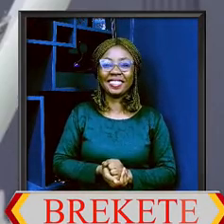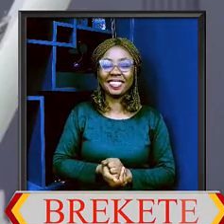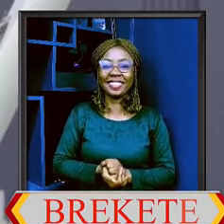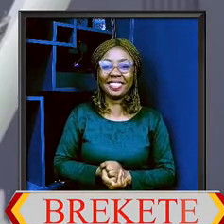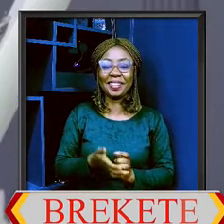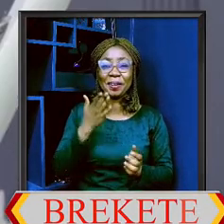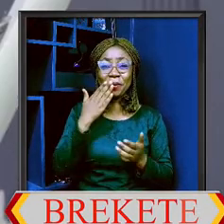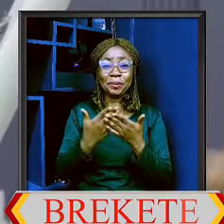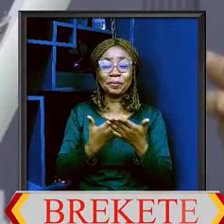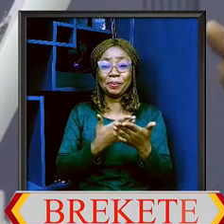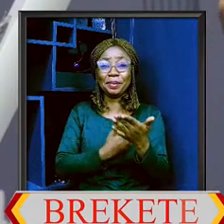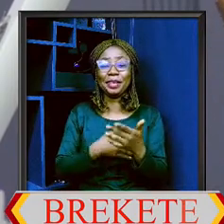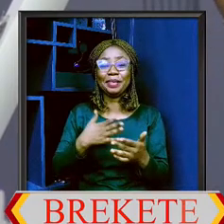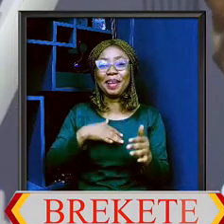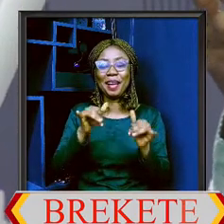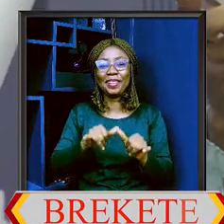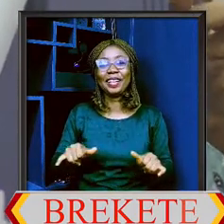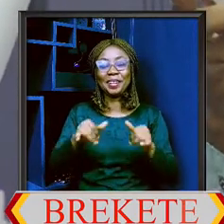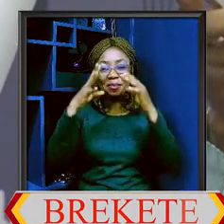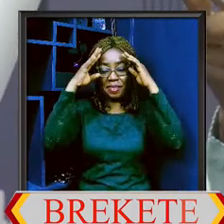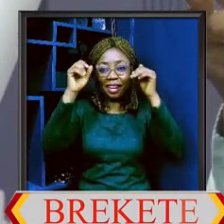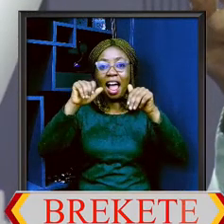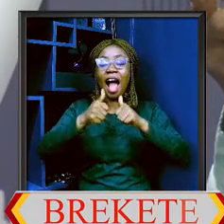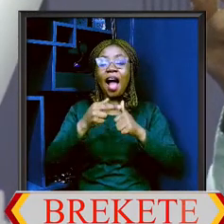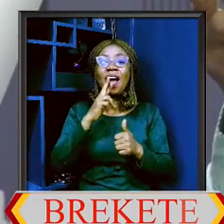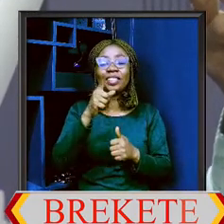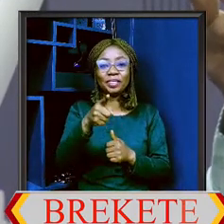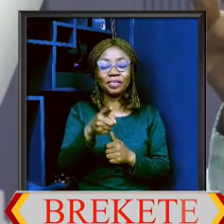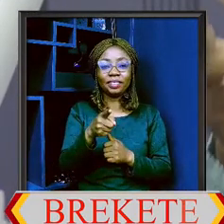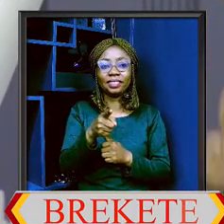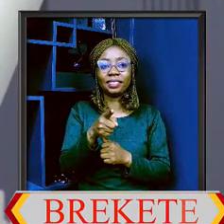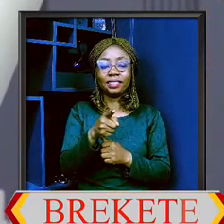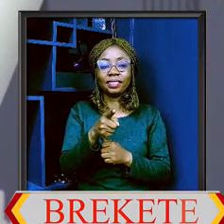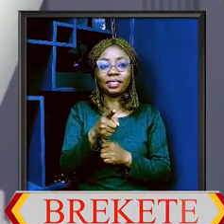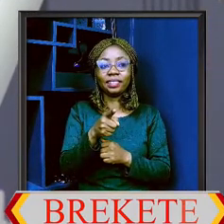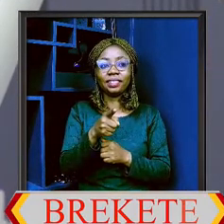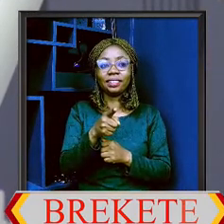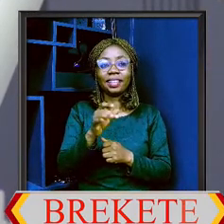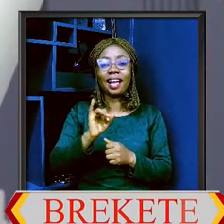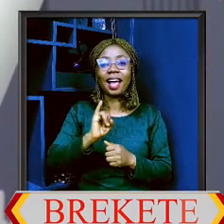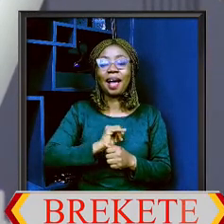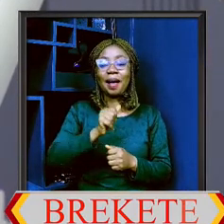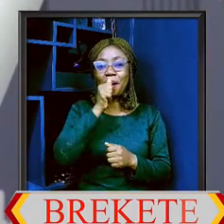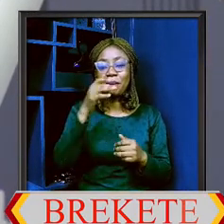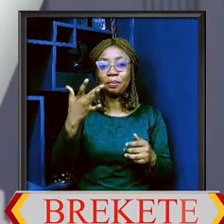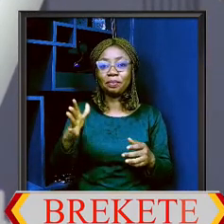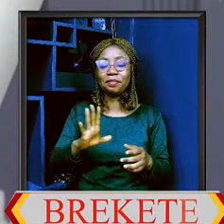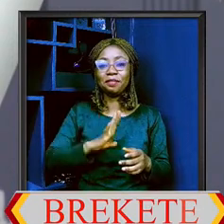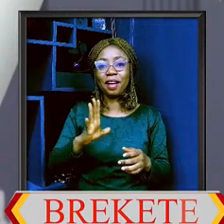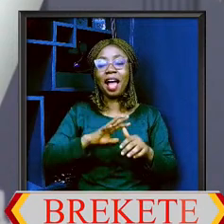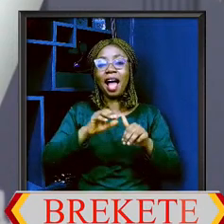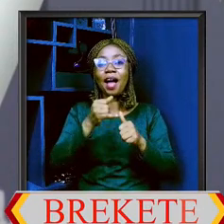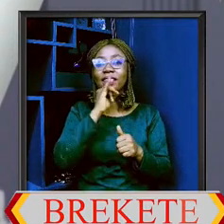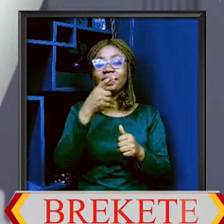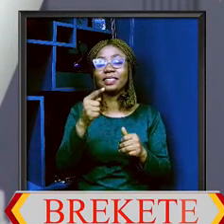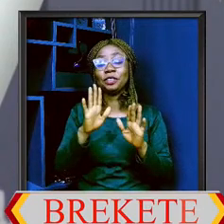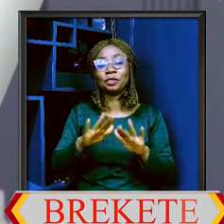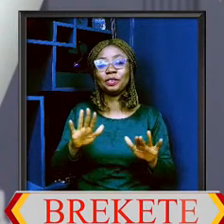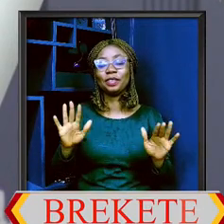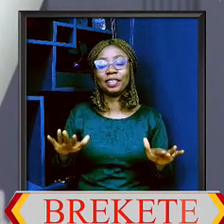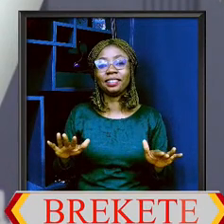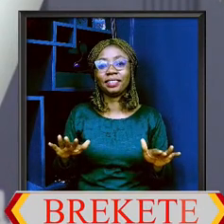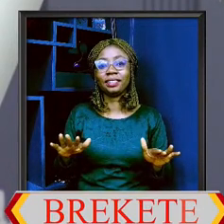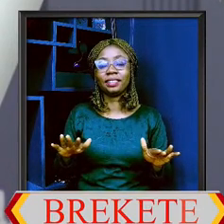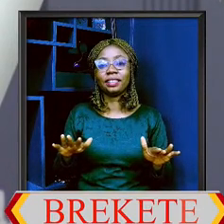here morning morning how you day Ma I'm fine thank you sir how the children